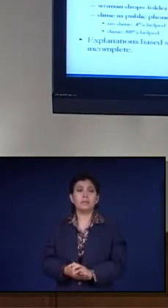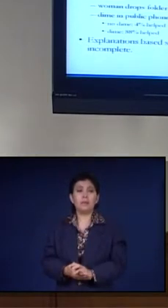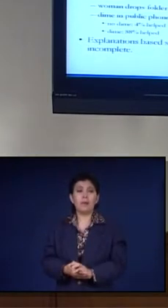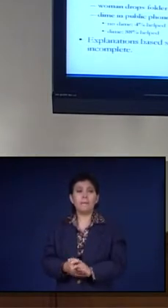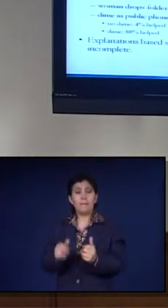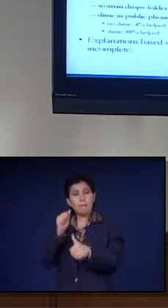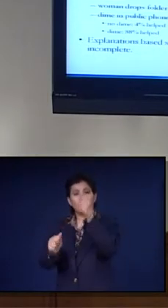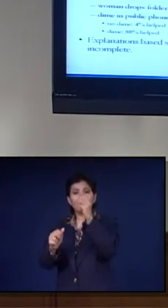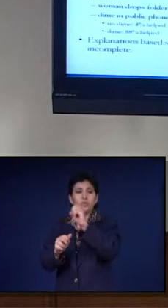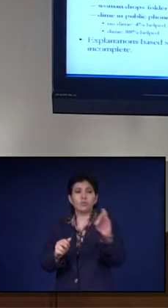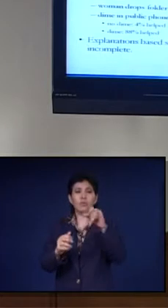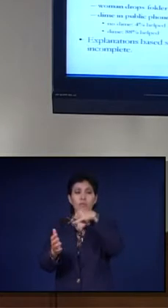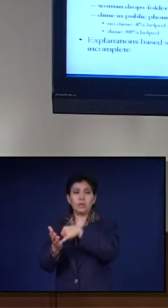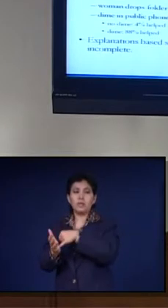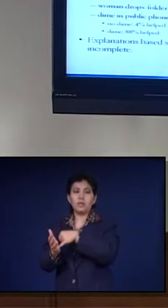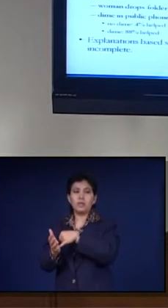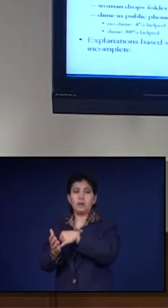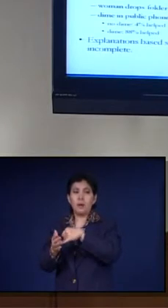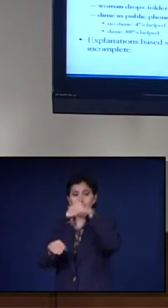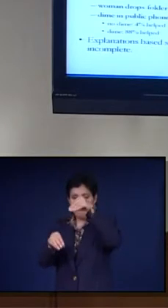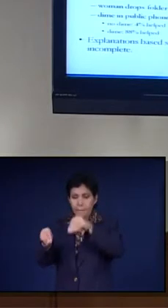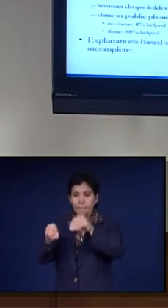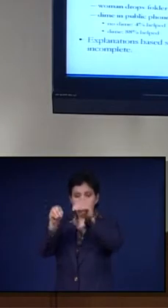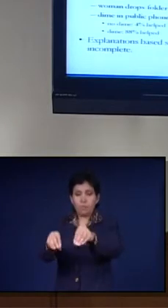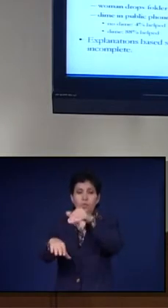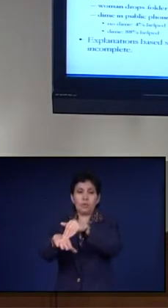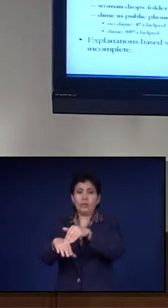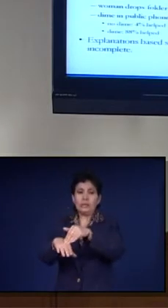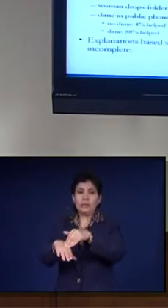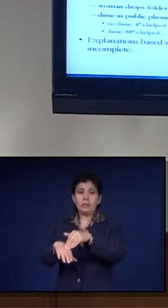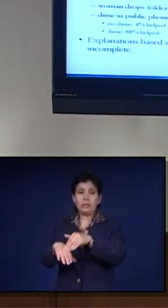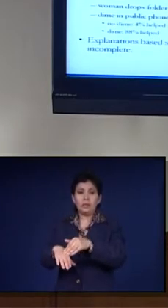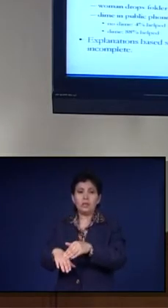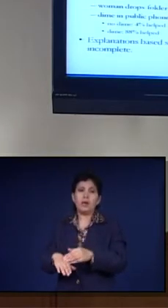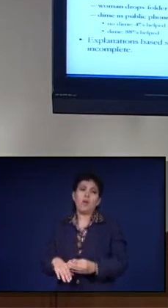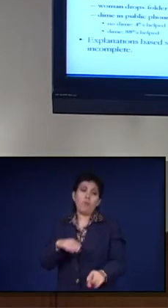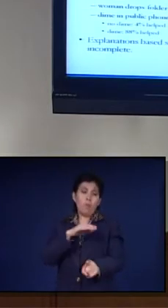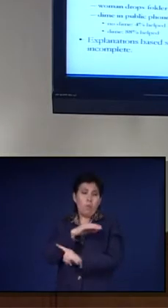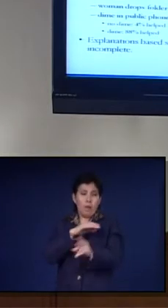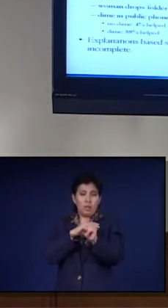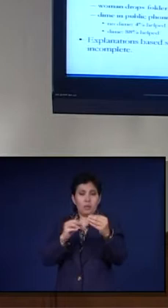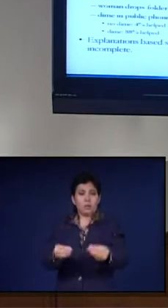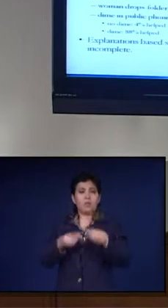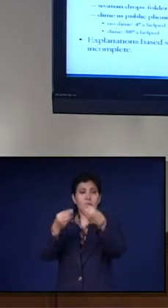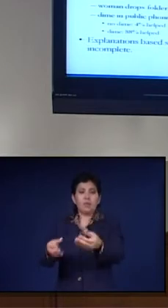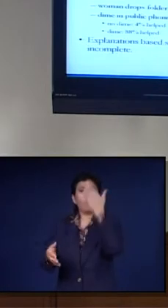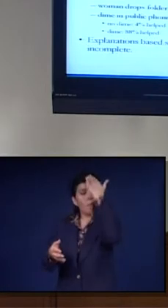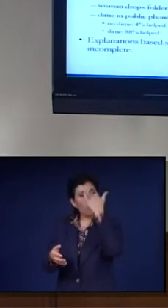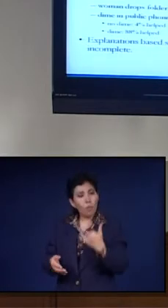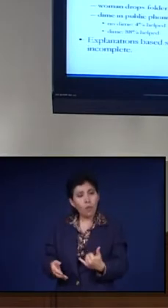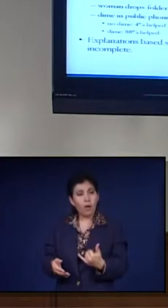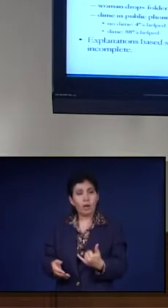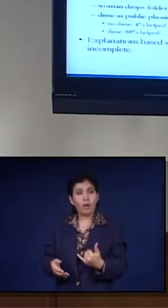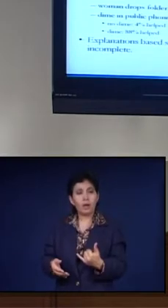Most often, when the judge put on judgments on the person, the judge do not do that. Why? Because the